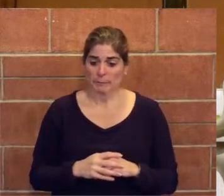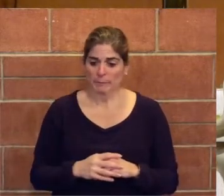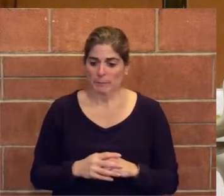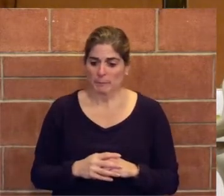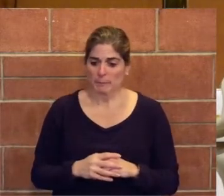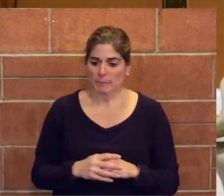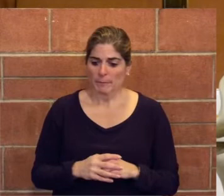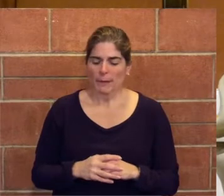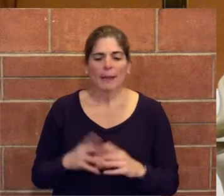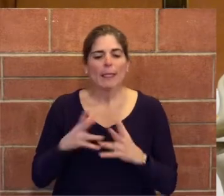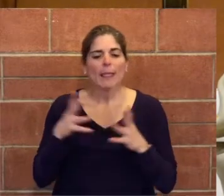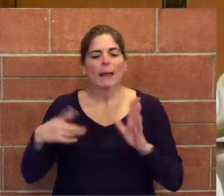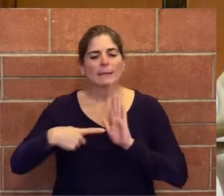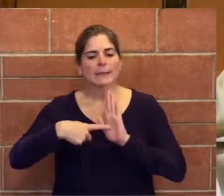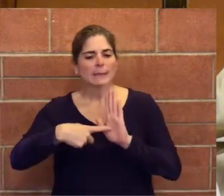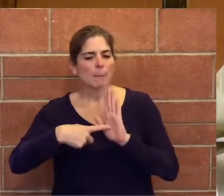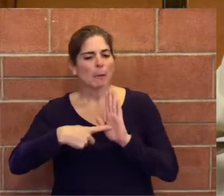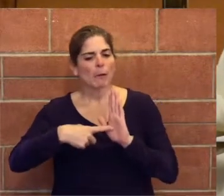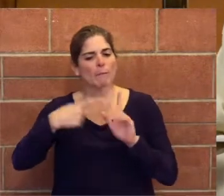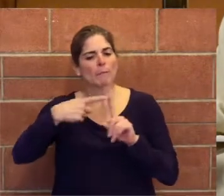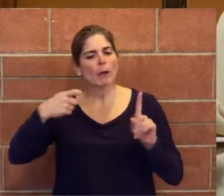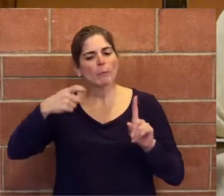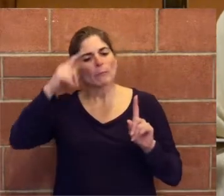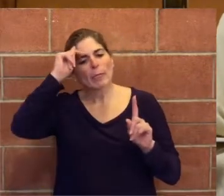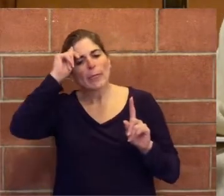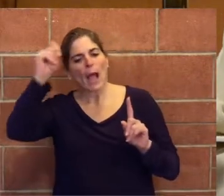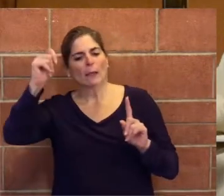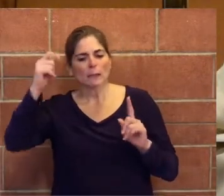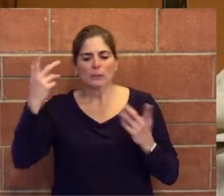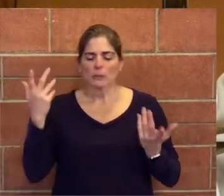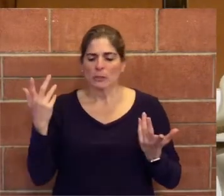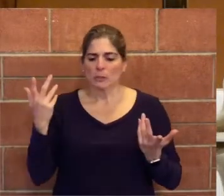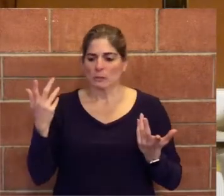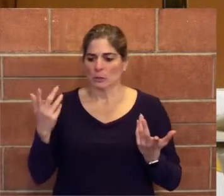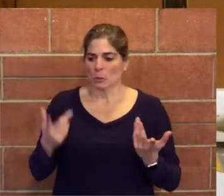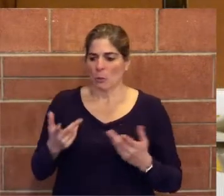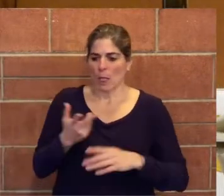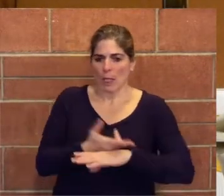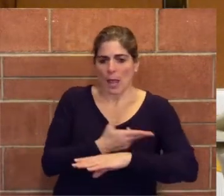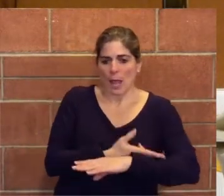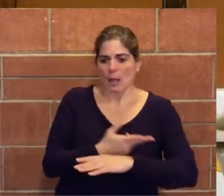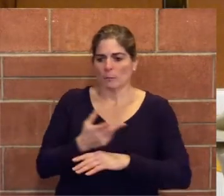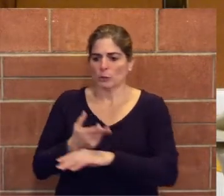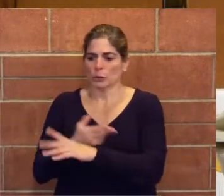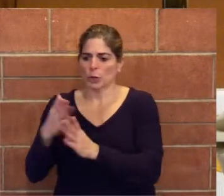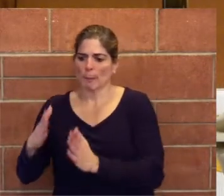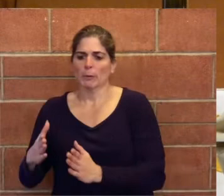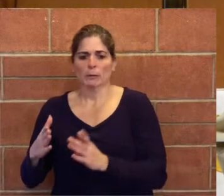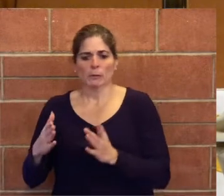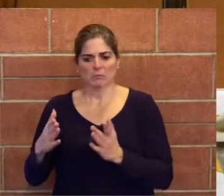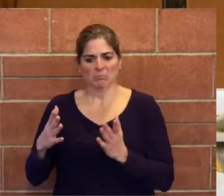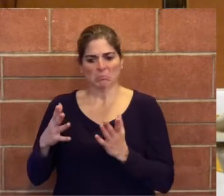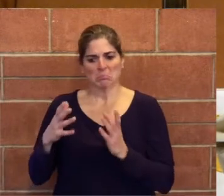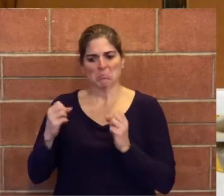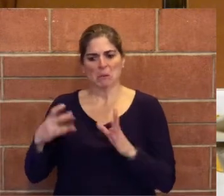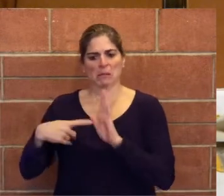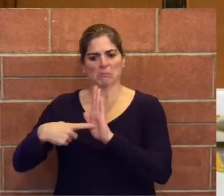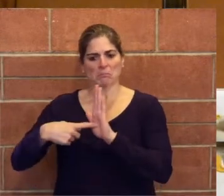much imagery and theological symbolism with lambs, sheep, and shepherds in the